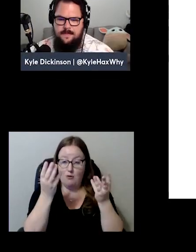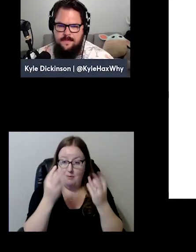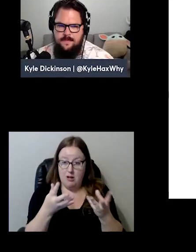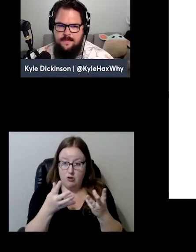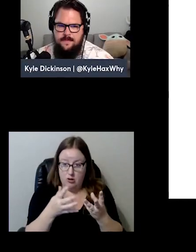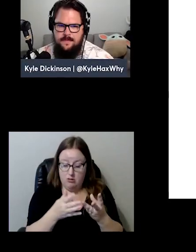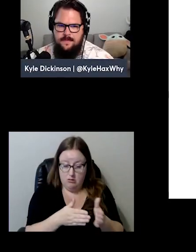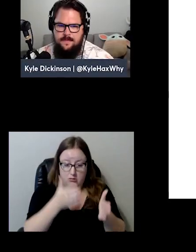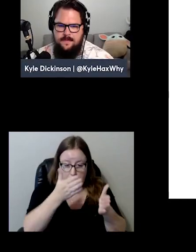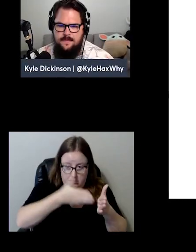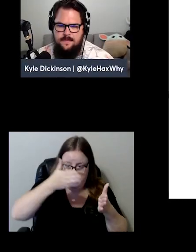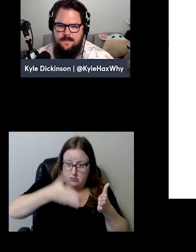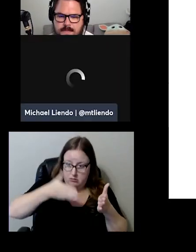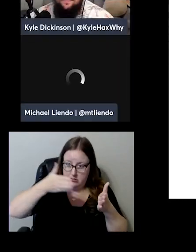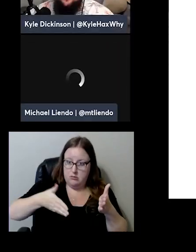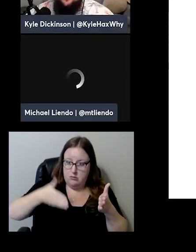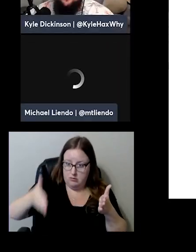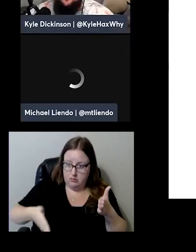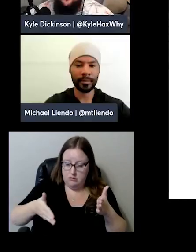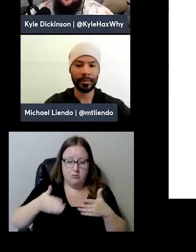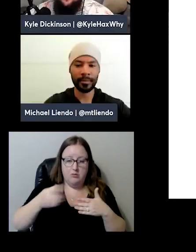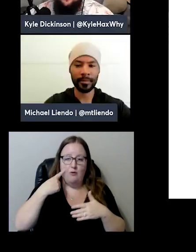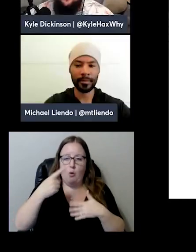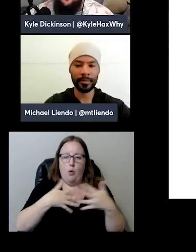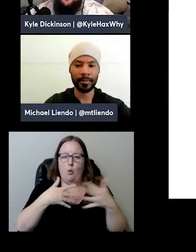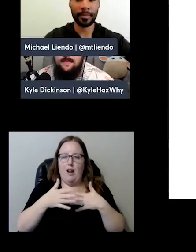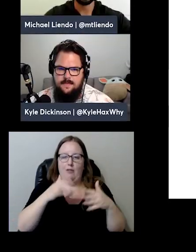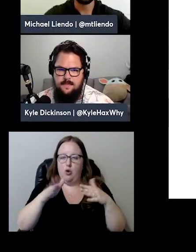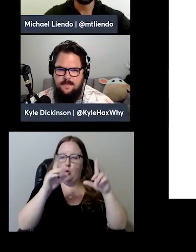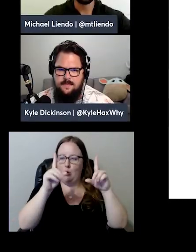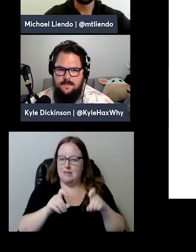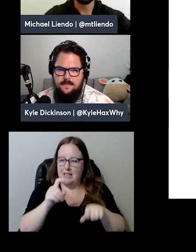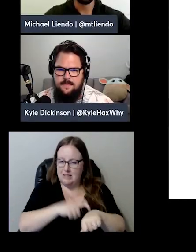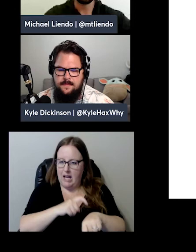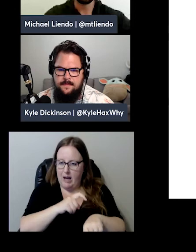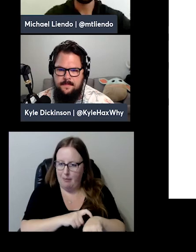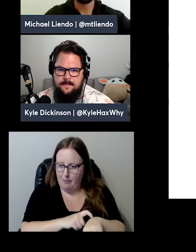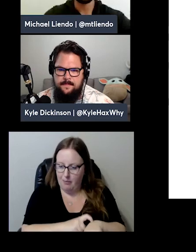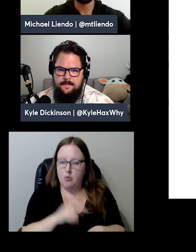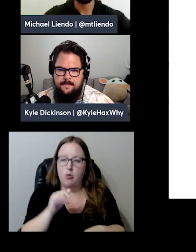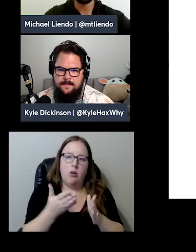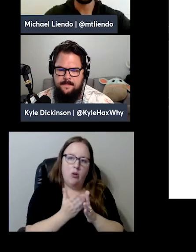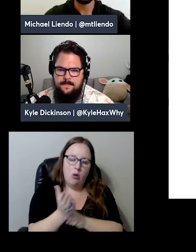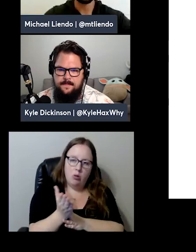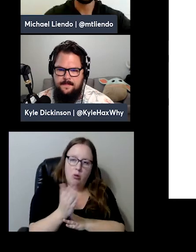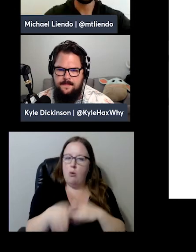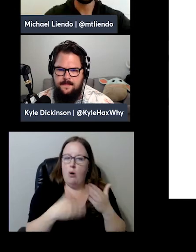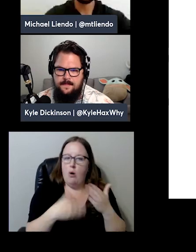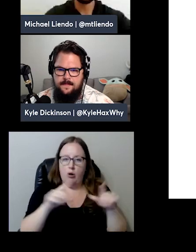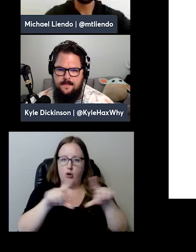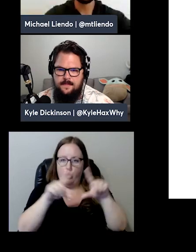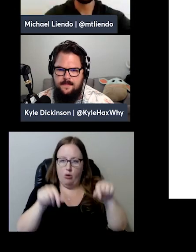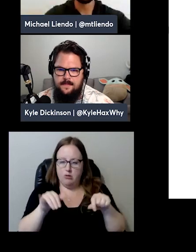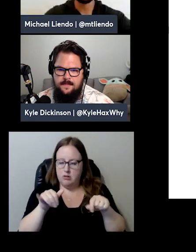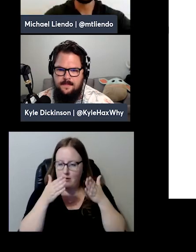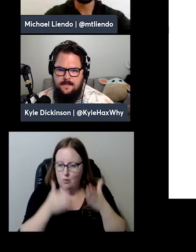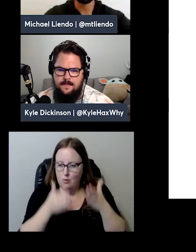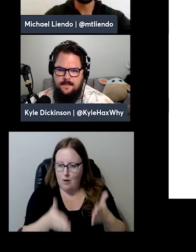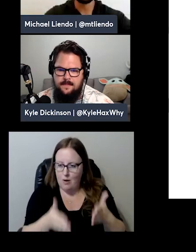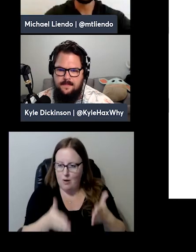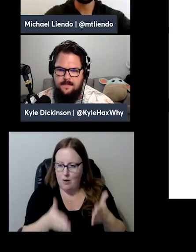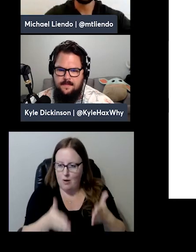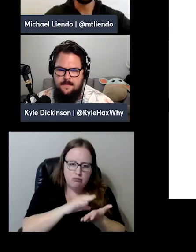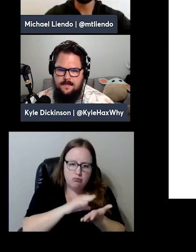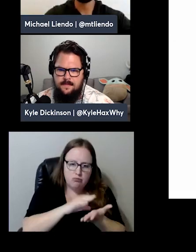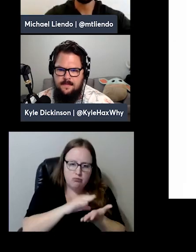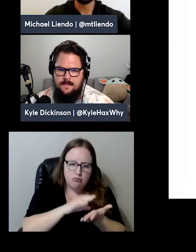way, accustomed to, when your exam is. And you can go through all your flashcards that way, and you can keep track of progress, and you can always